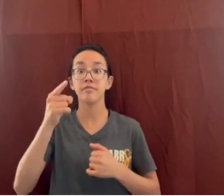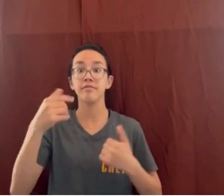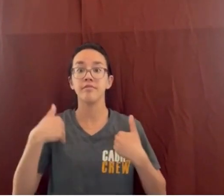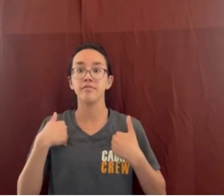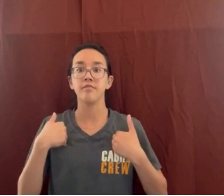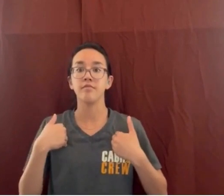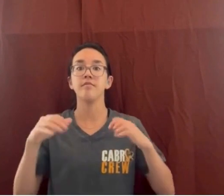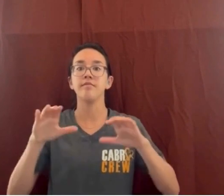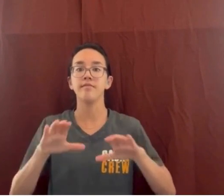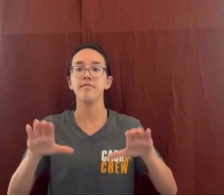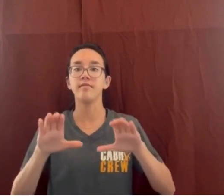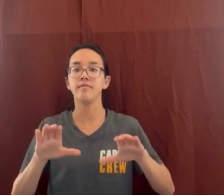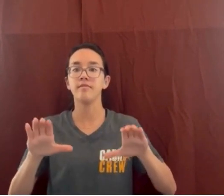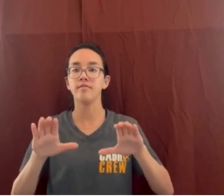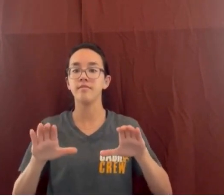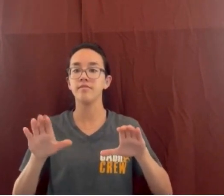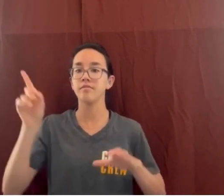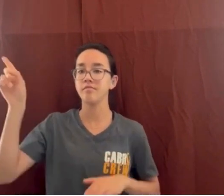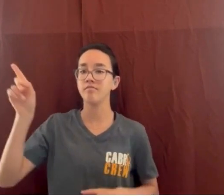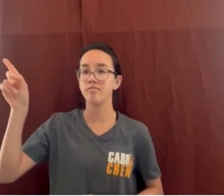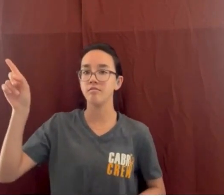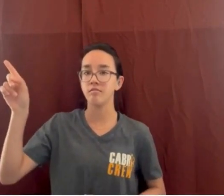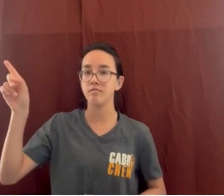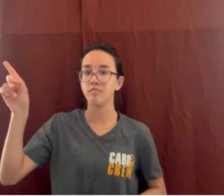Now you have an activity.